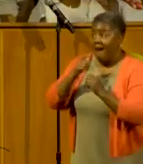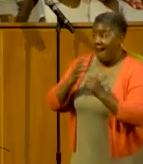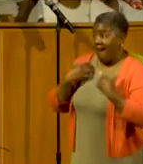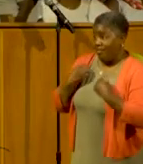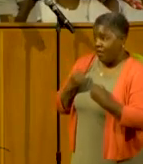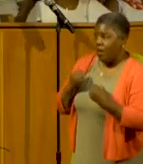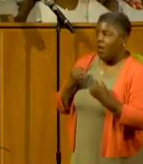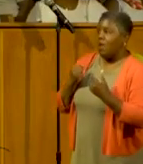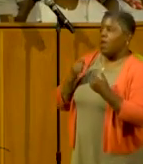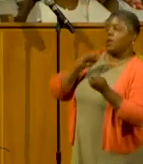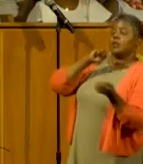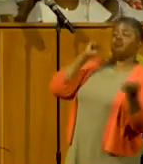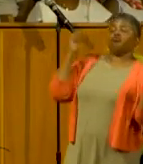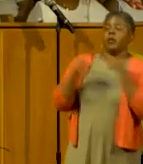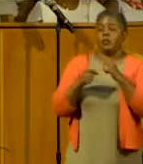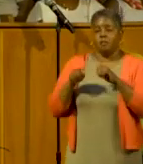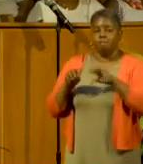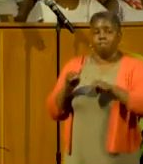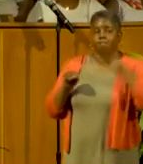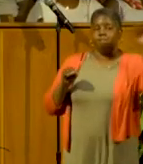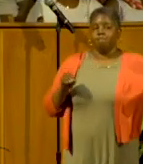he immediately switches his position.